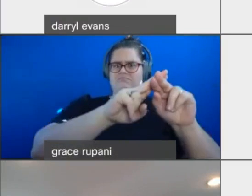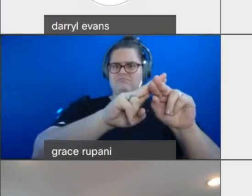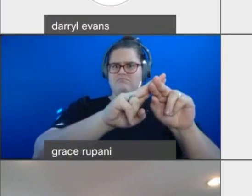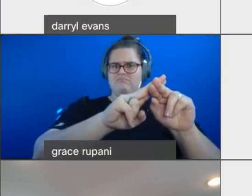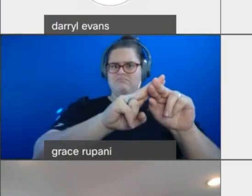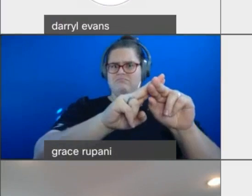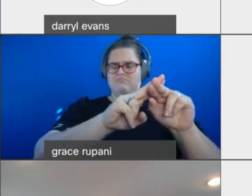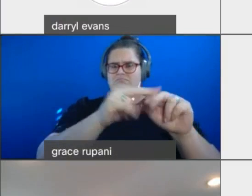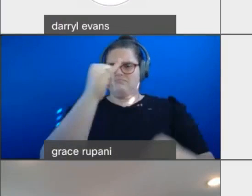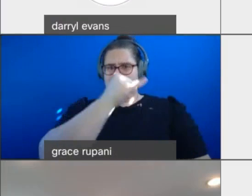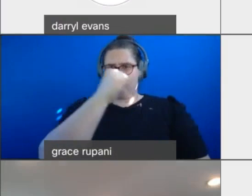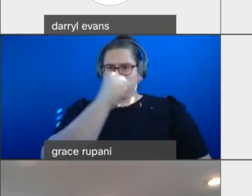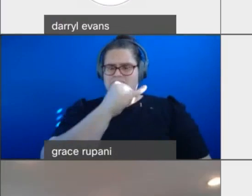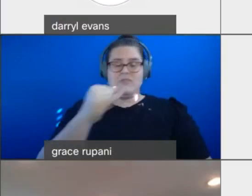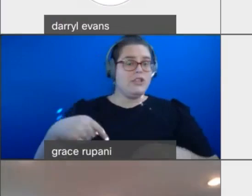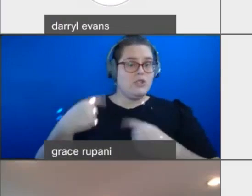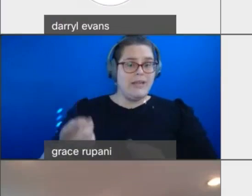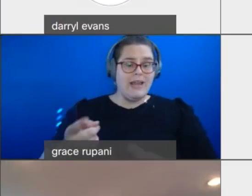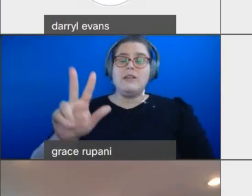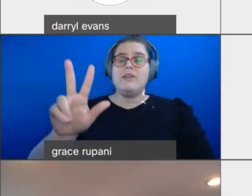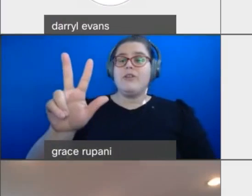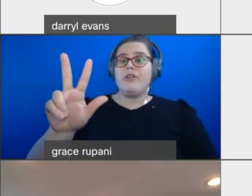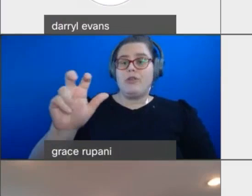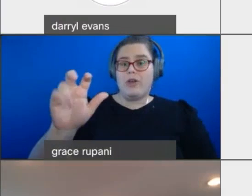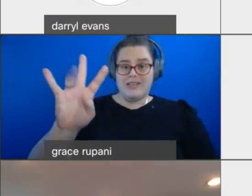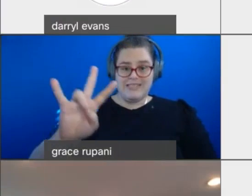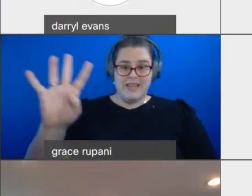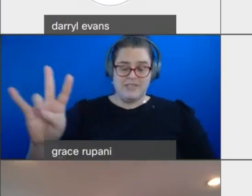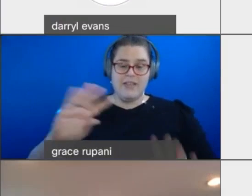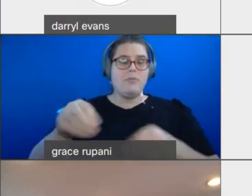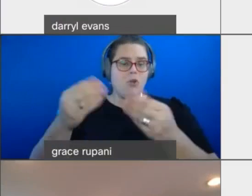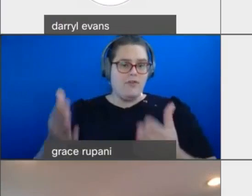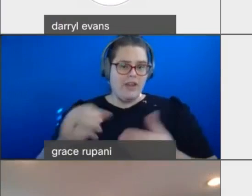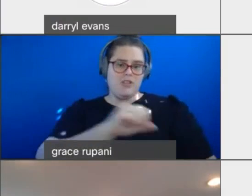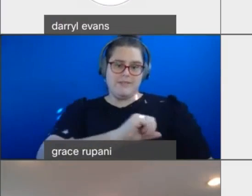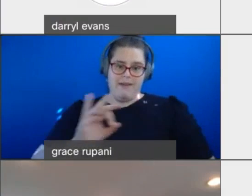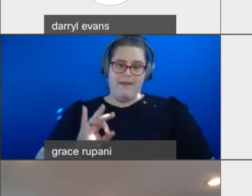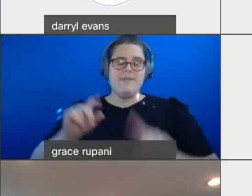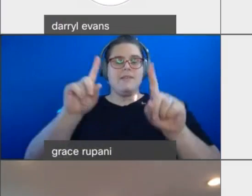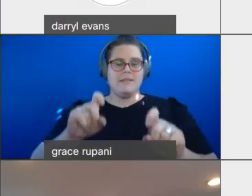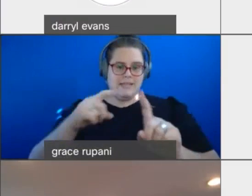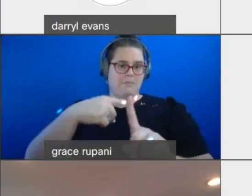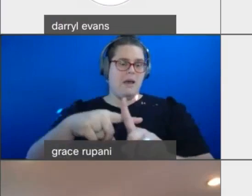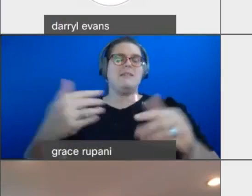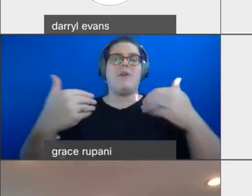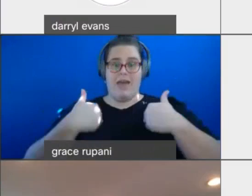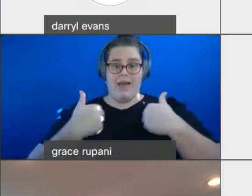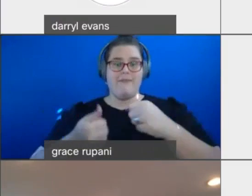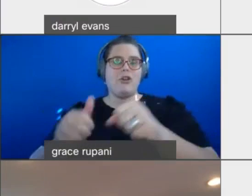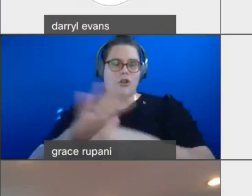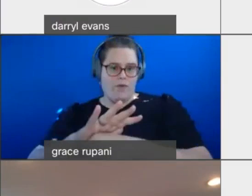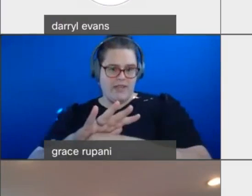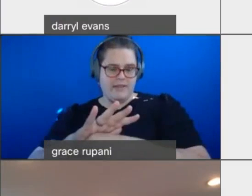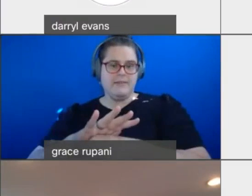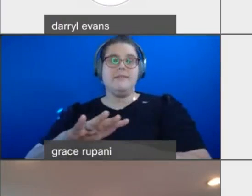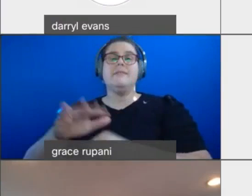To date, there are now 377 provider staff who have tested positive for COVID, 32 of whom work